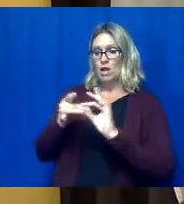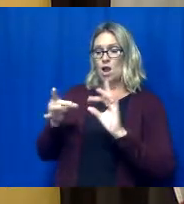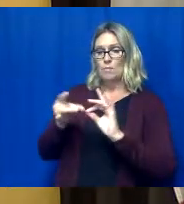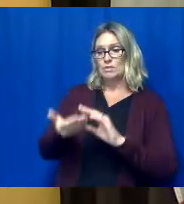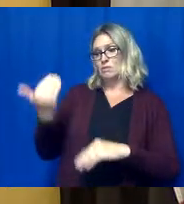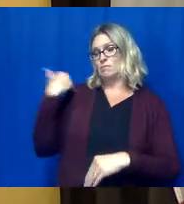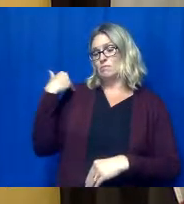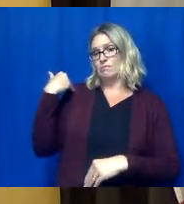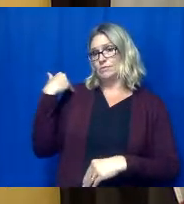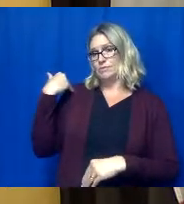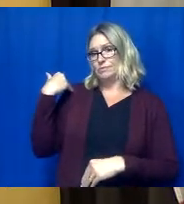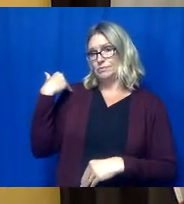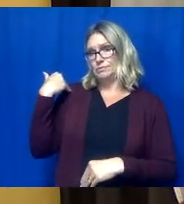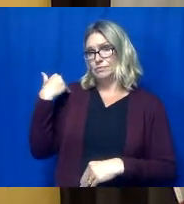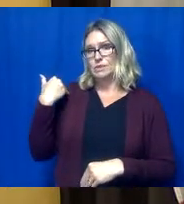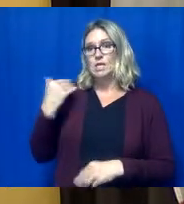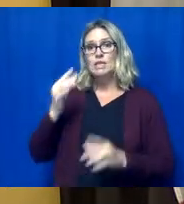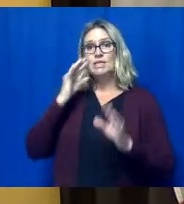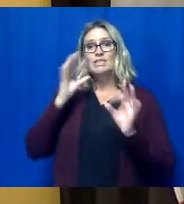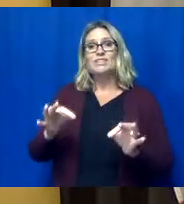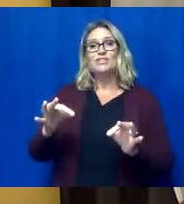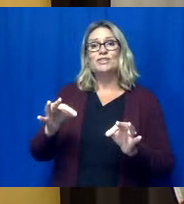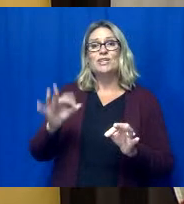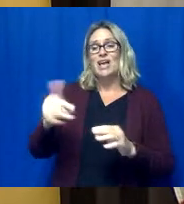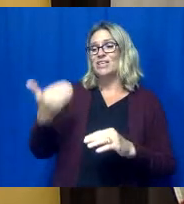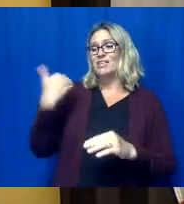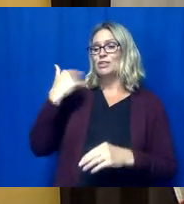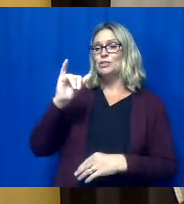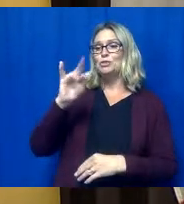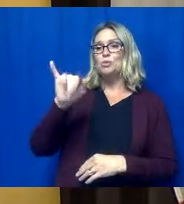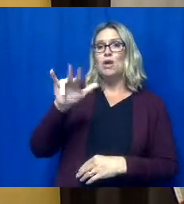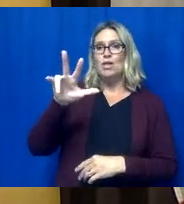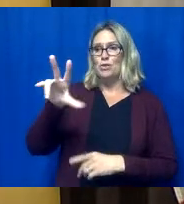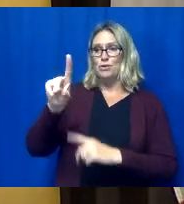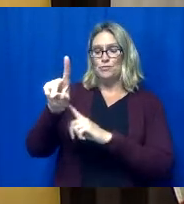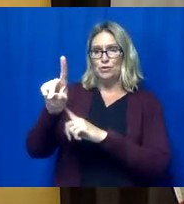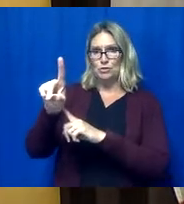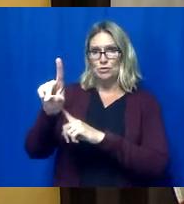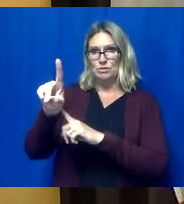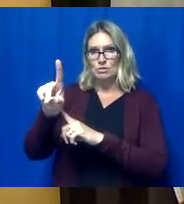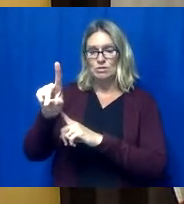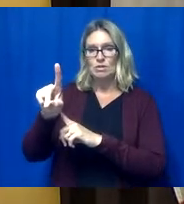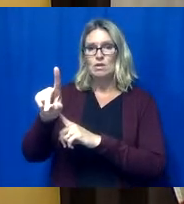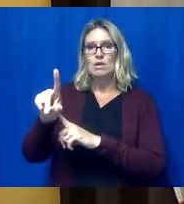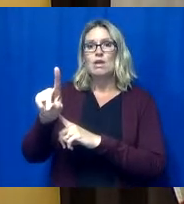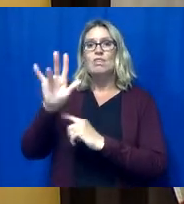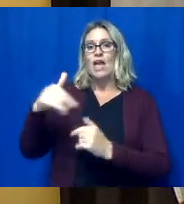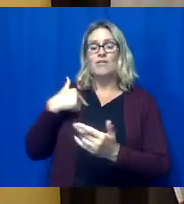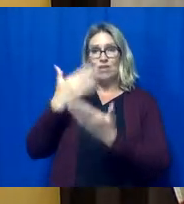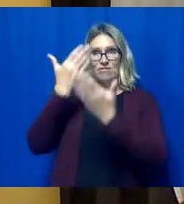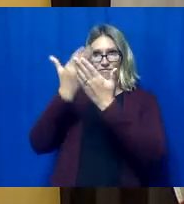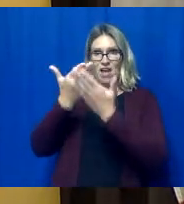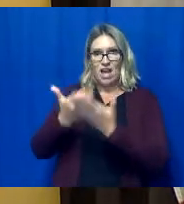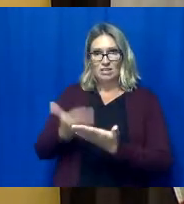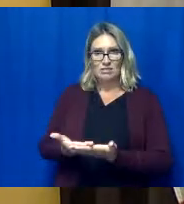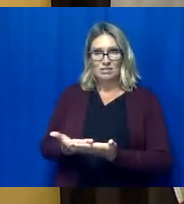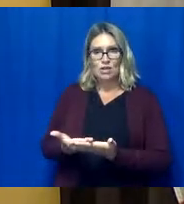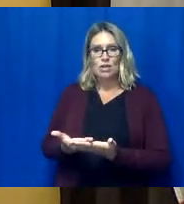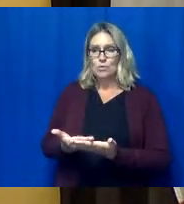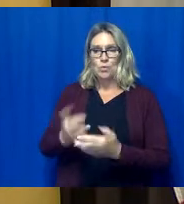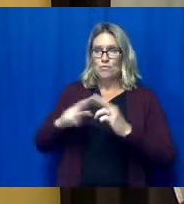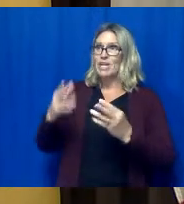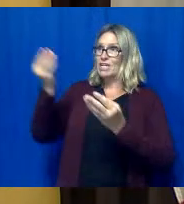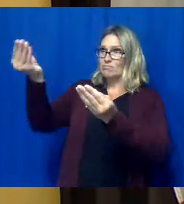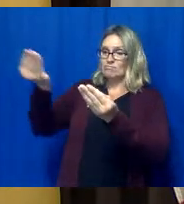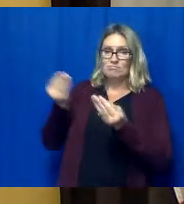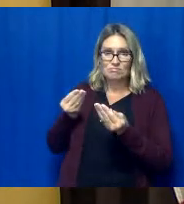the decision made back in July 31st was based on the facts that we had available to us and